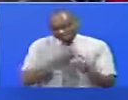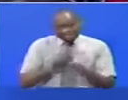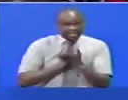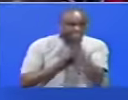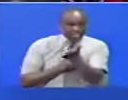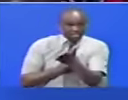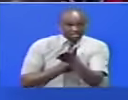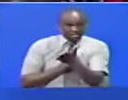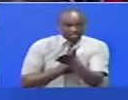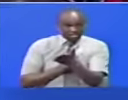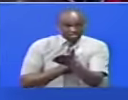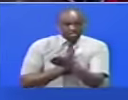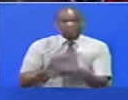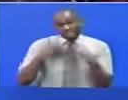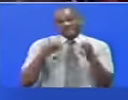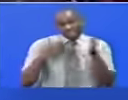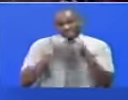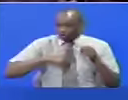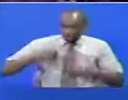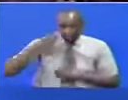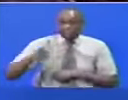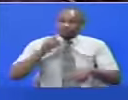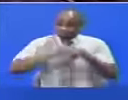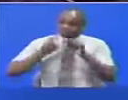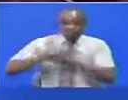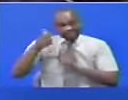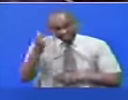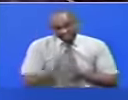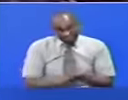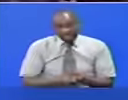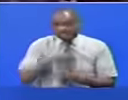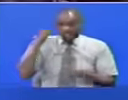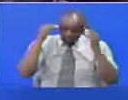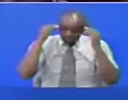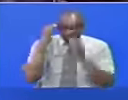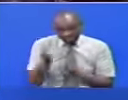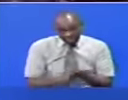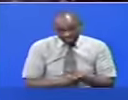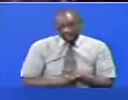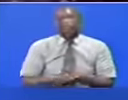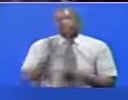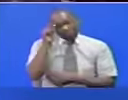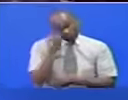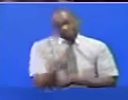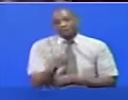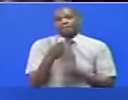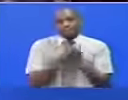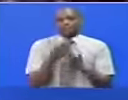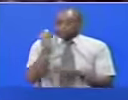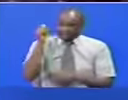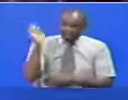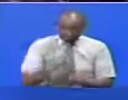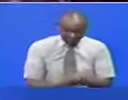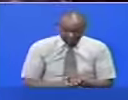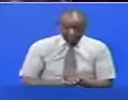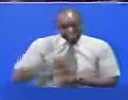Tupe ile EACC, ishike wengine, wachukue wengine kotini, ndiposa warudishe pesa wa Kenya.